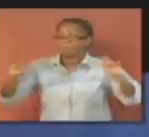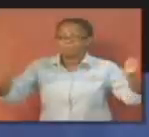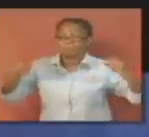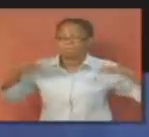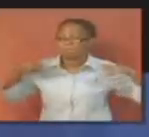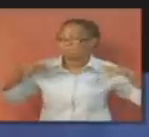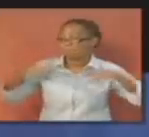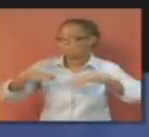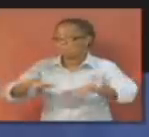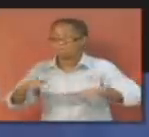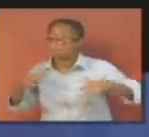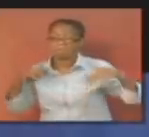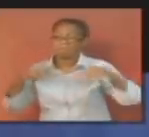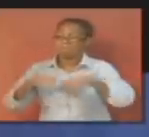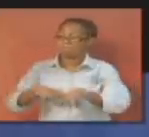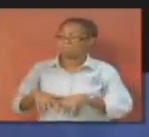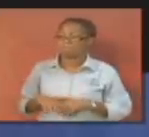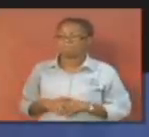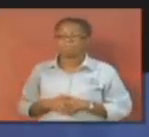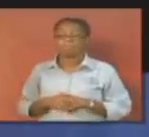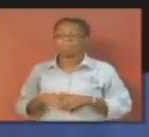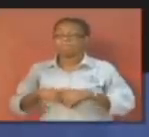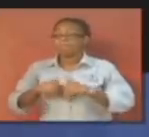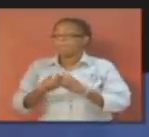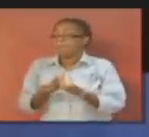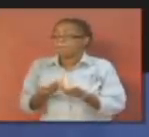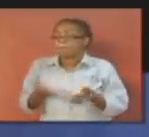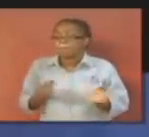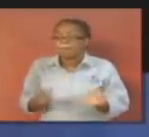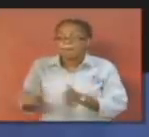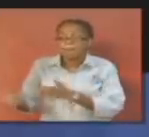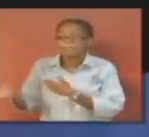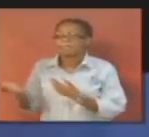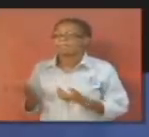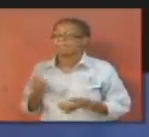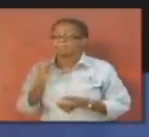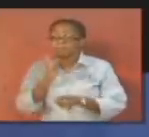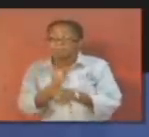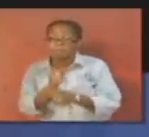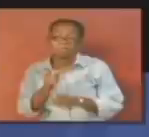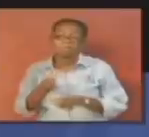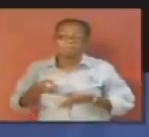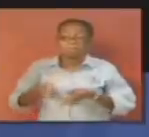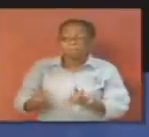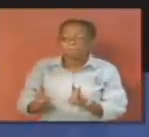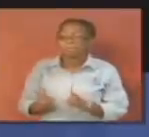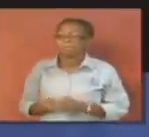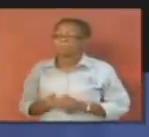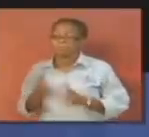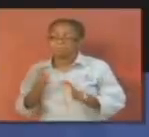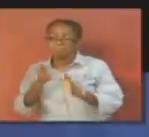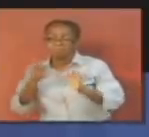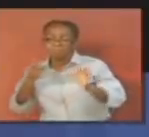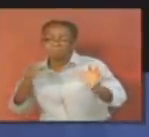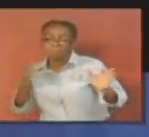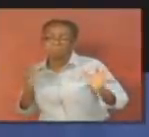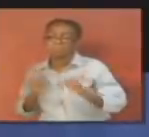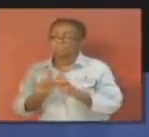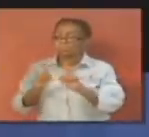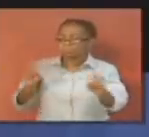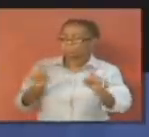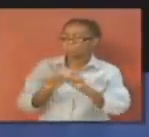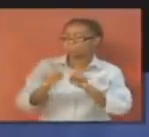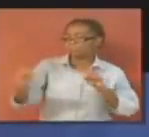And my second question, Dr. Parasram, is understanding that a a patient has the right to choose their treatment or